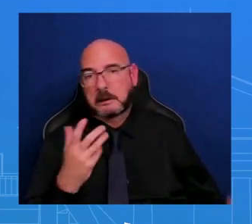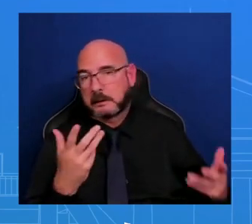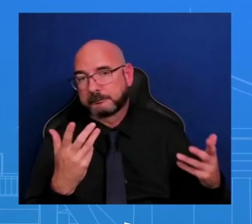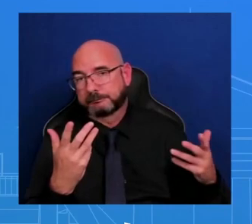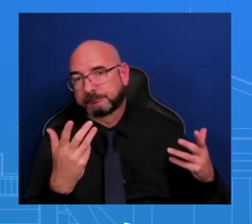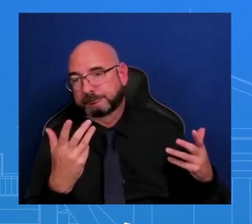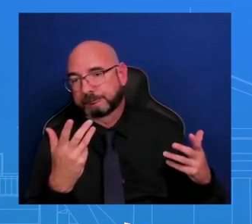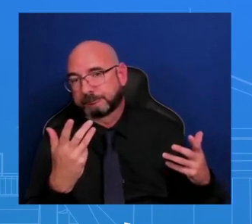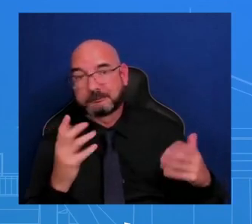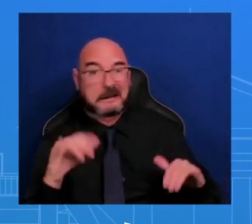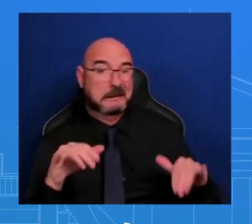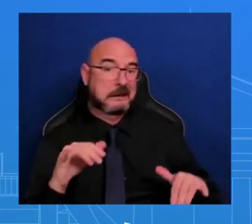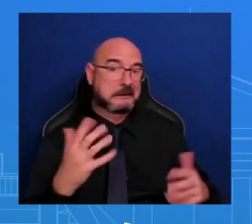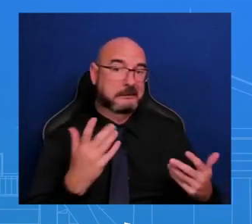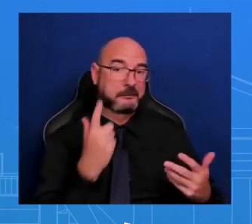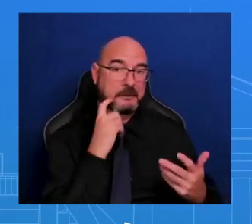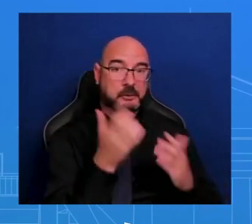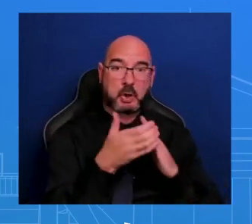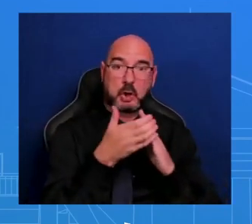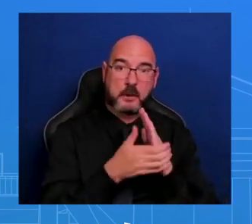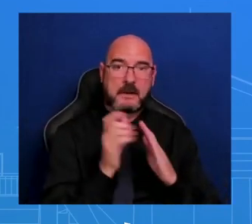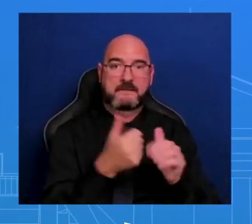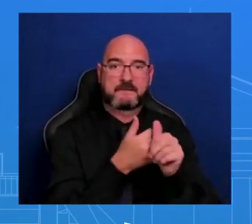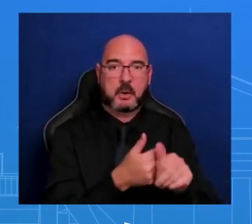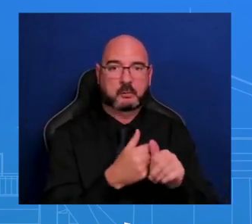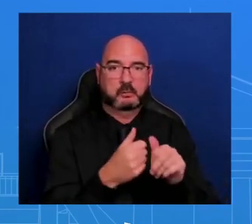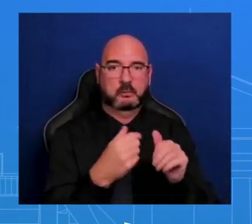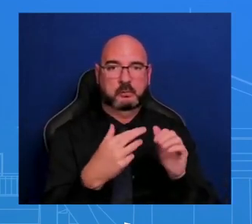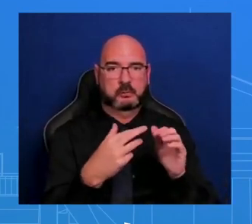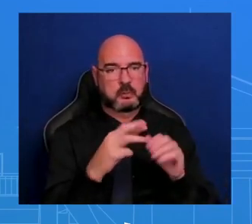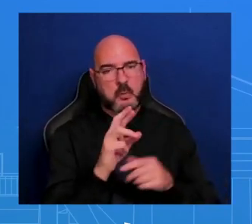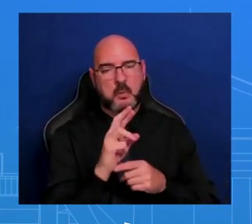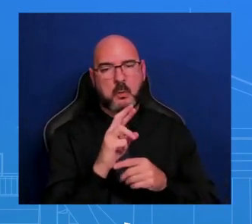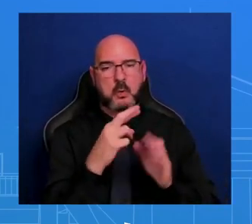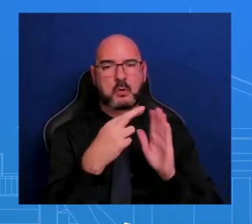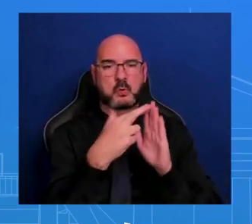We say this ad nauseum. We were joking around with Kayla,